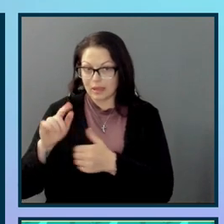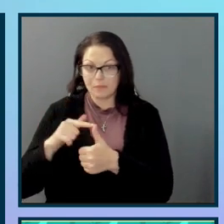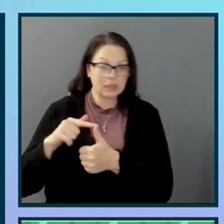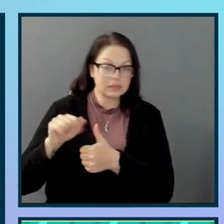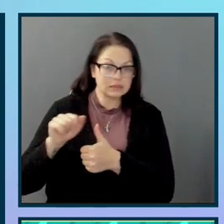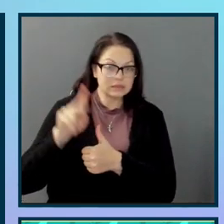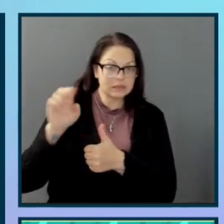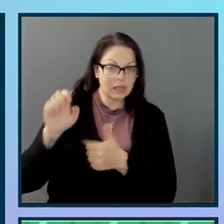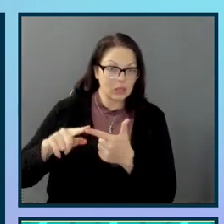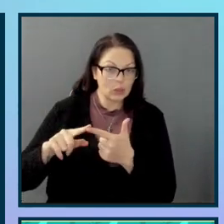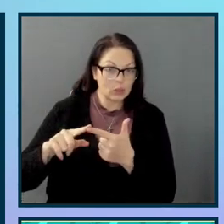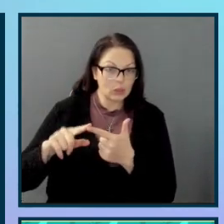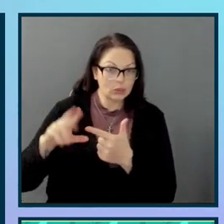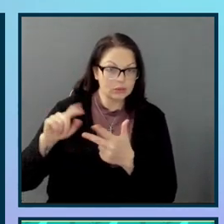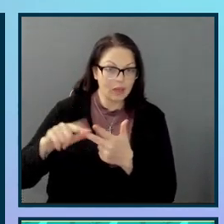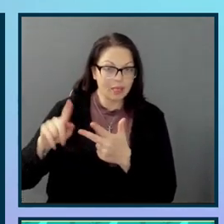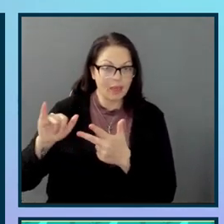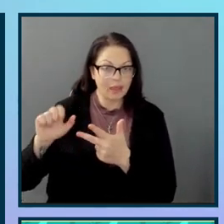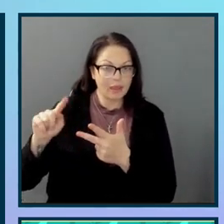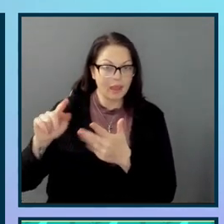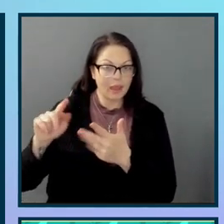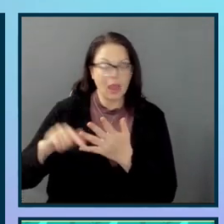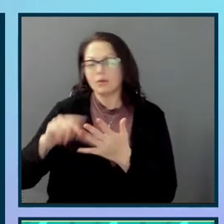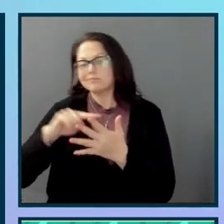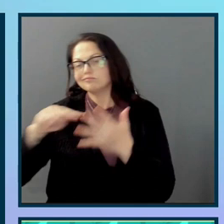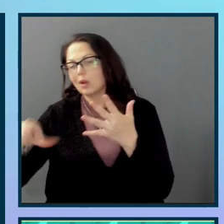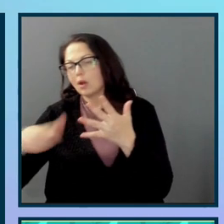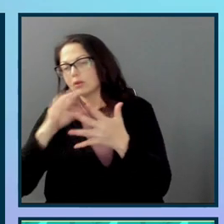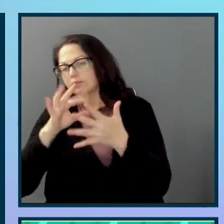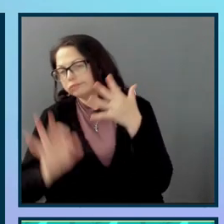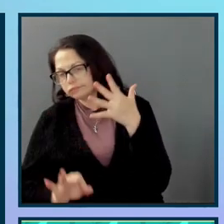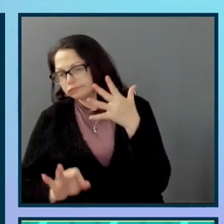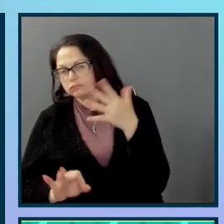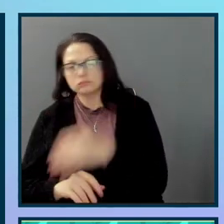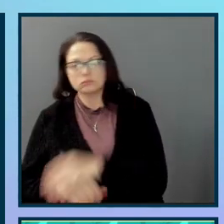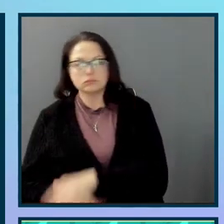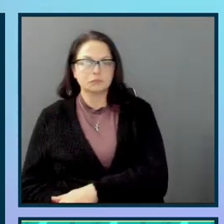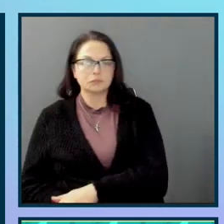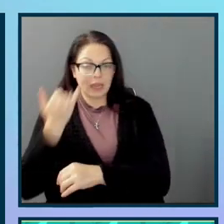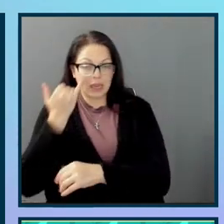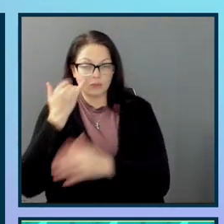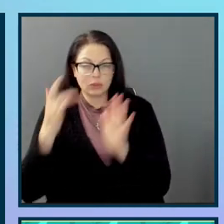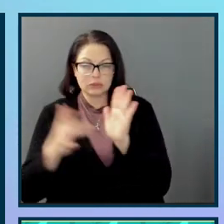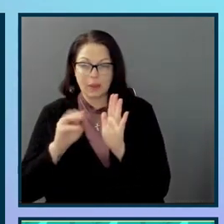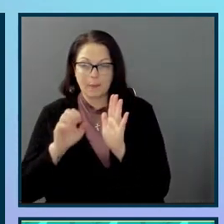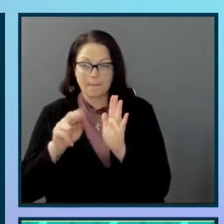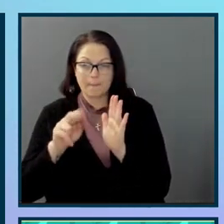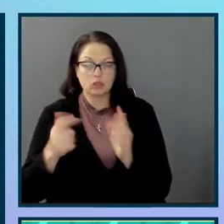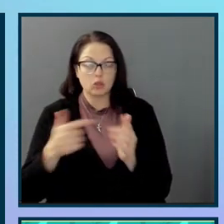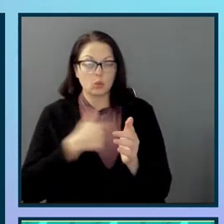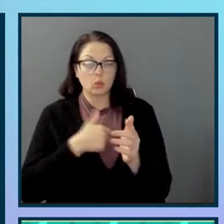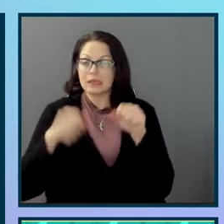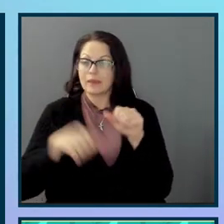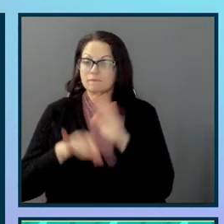event listeners, and there will be a chevron menu with more options. If we open that menu, we can find the accessibility